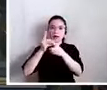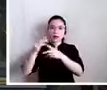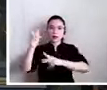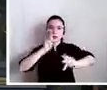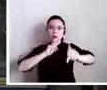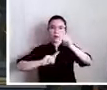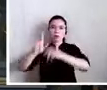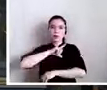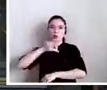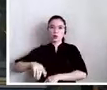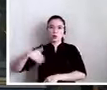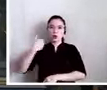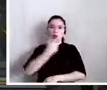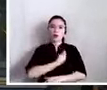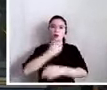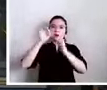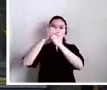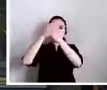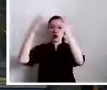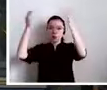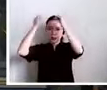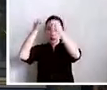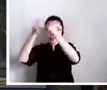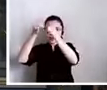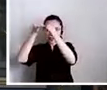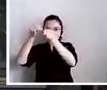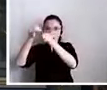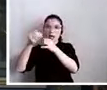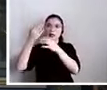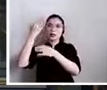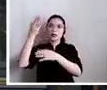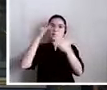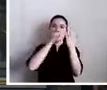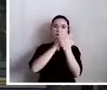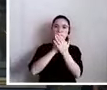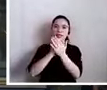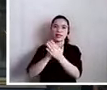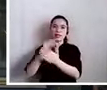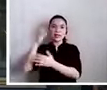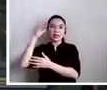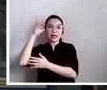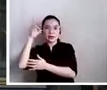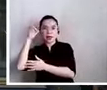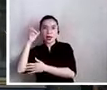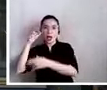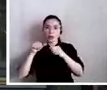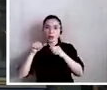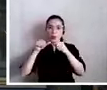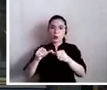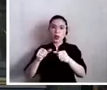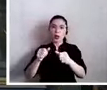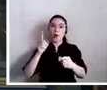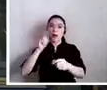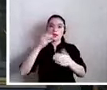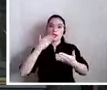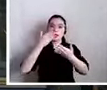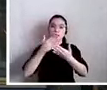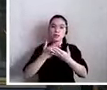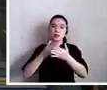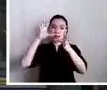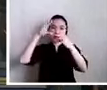with heavenly instruction, that by avoiding every evil and pursuing all that is good, they may earn not